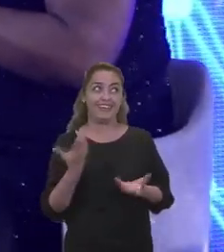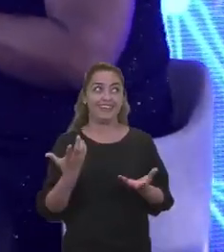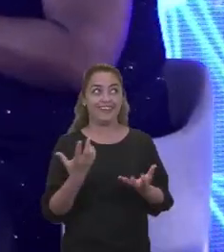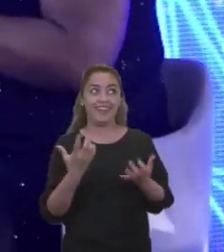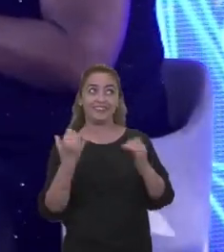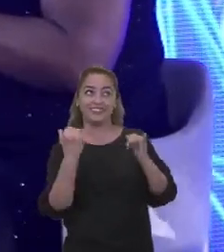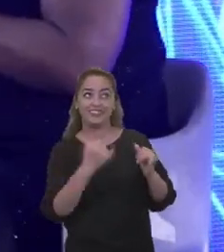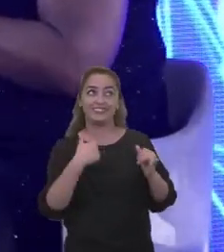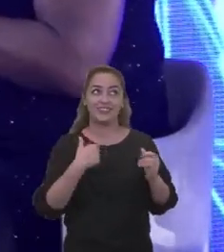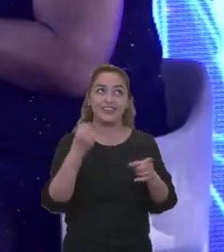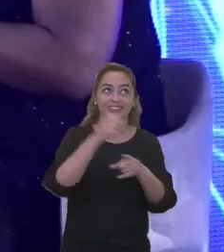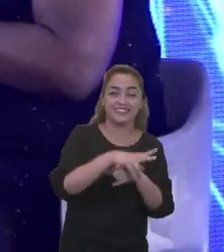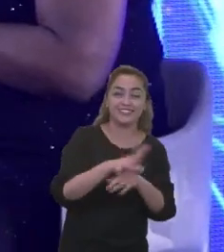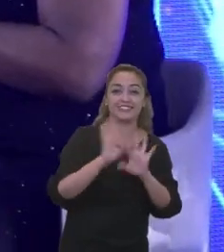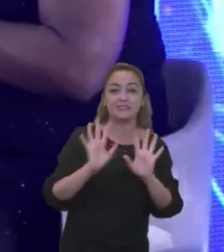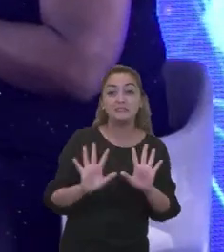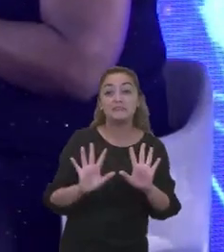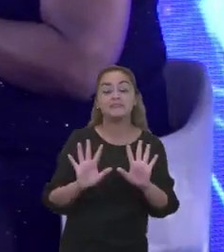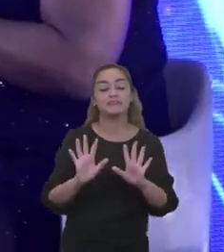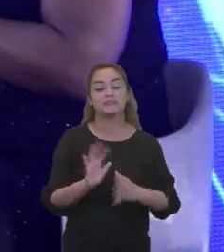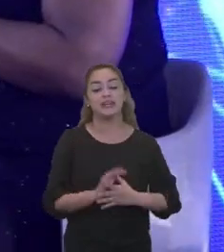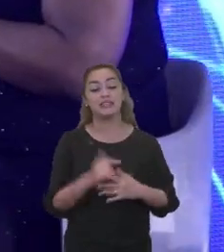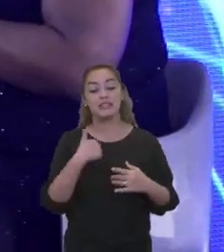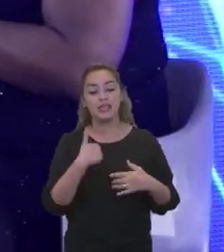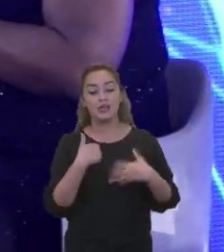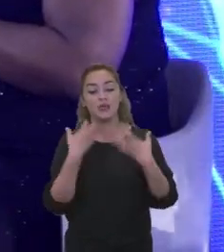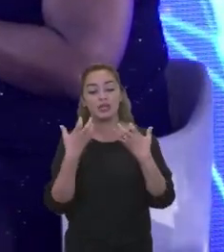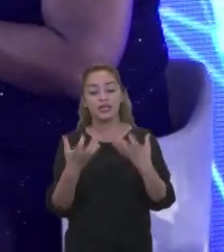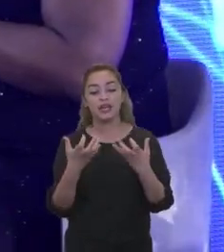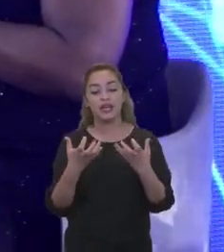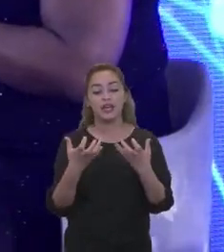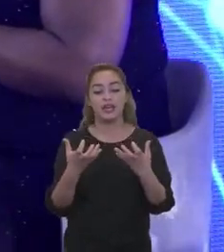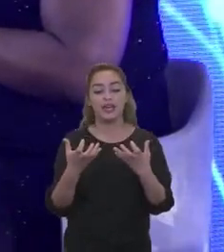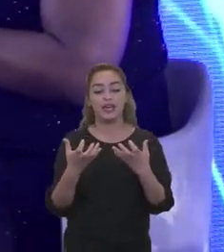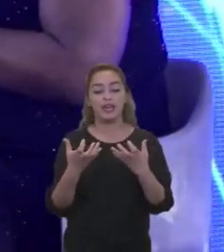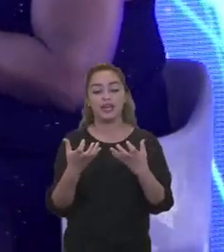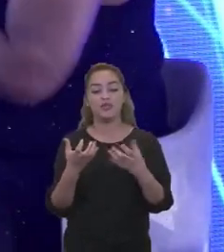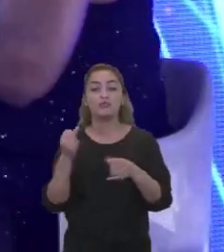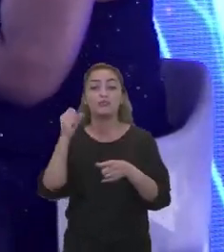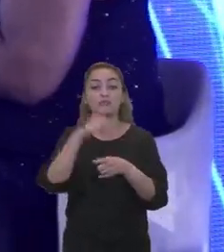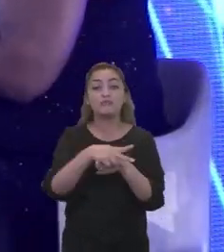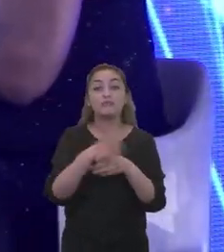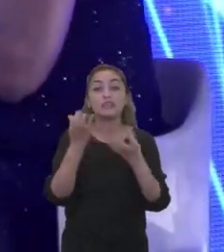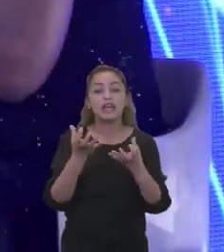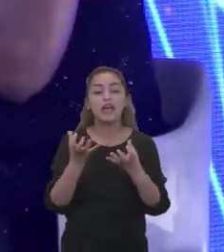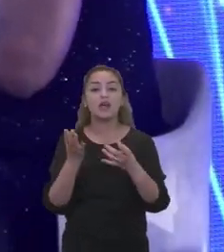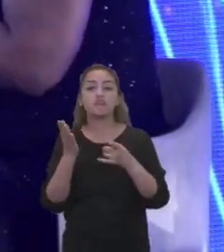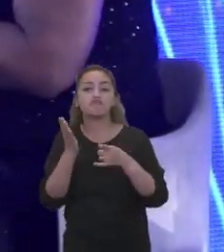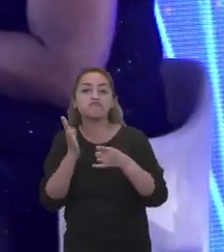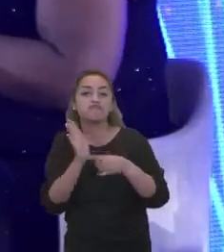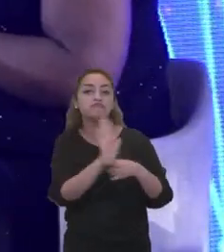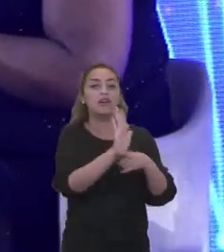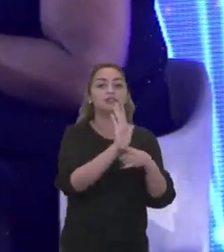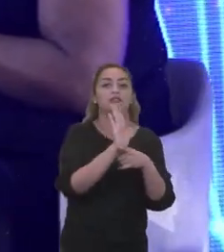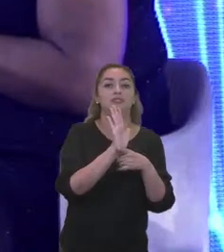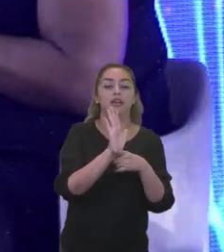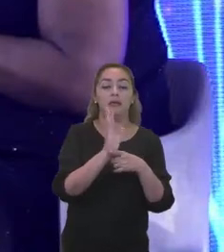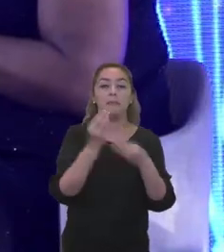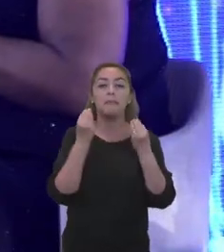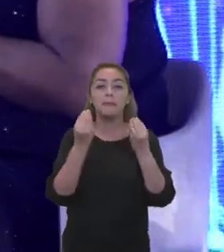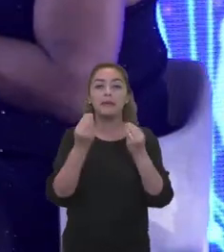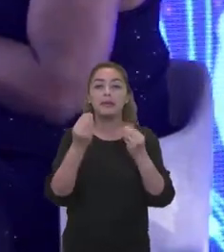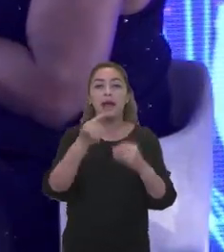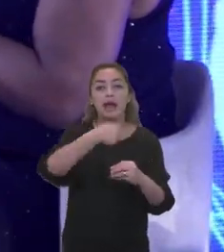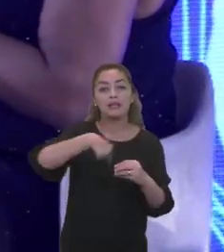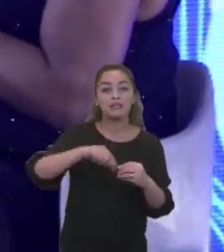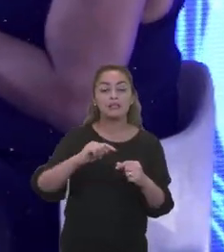she wants to bring us the 0.4% of hers. I want to post my candidacy to collaborate,